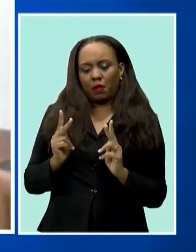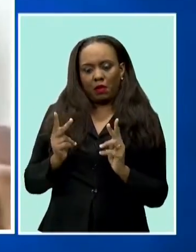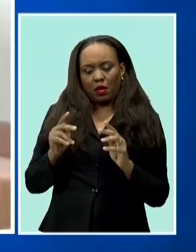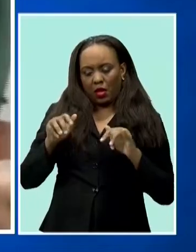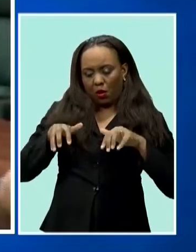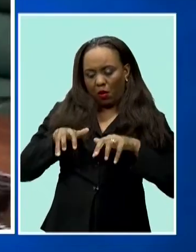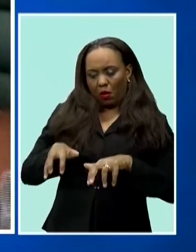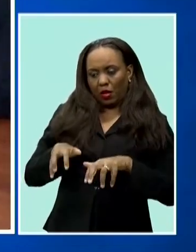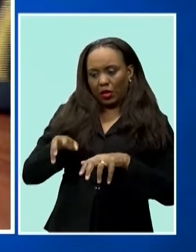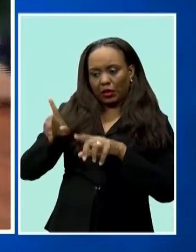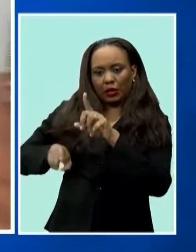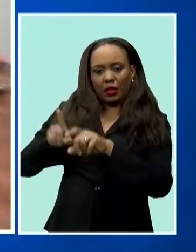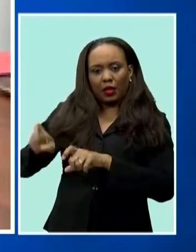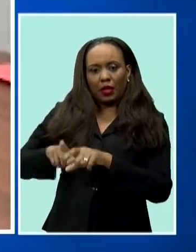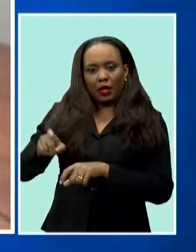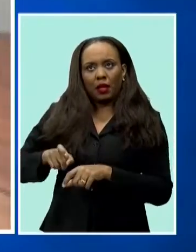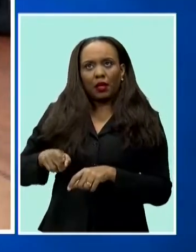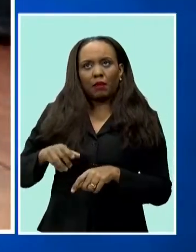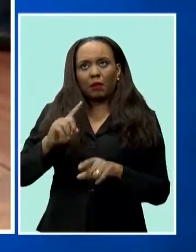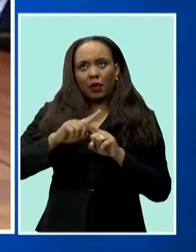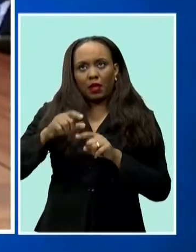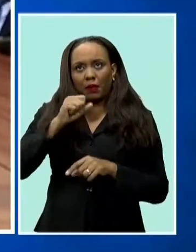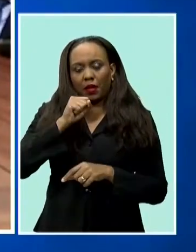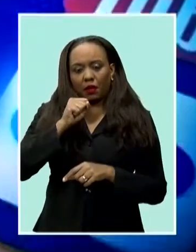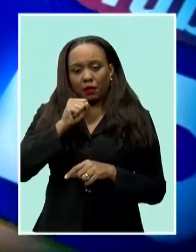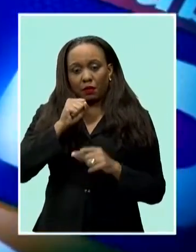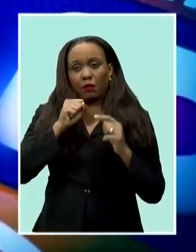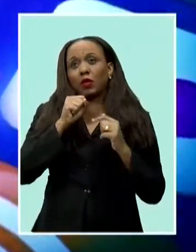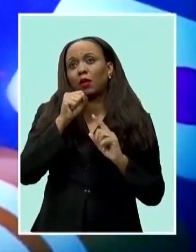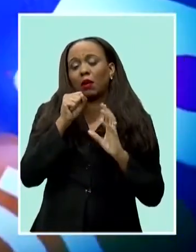questions had the mic snatched from them by the MC.